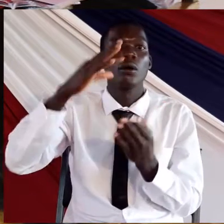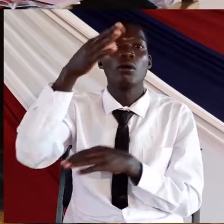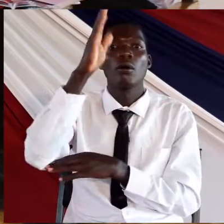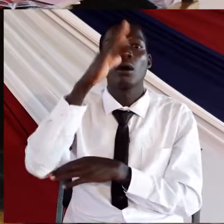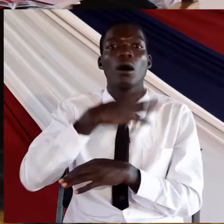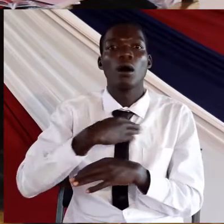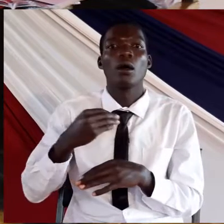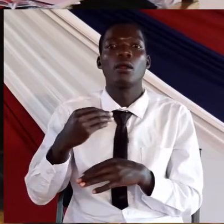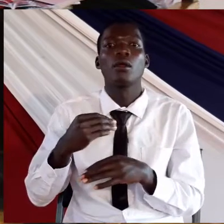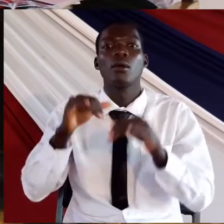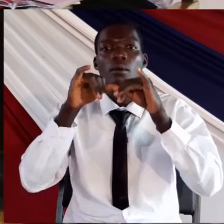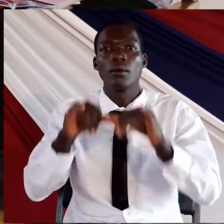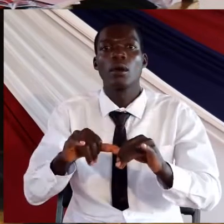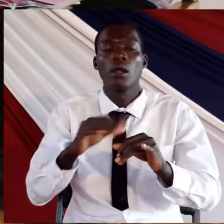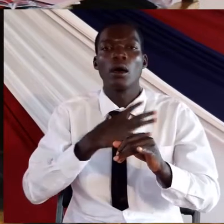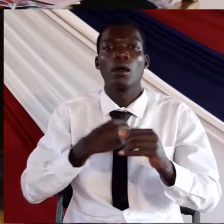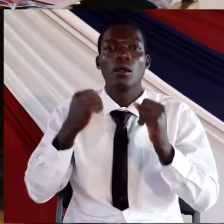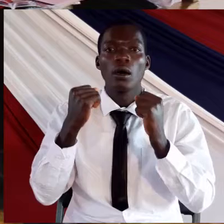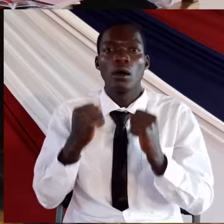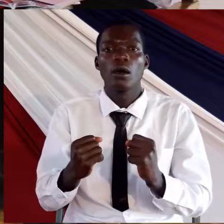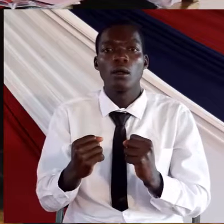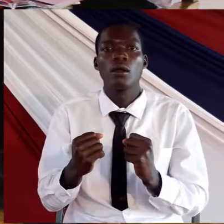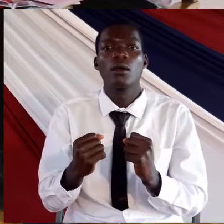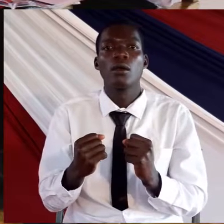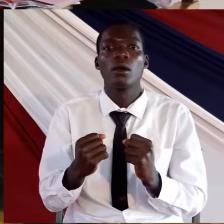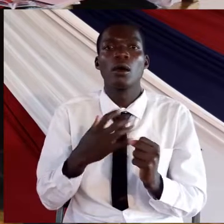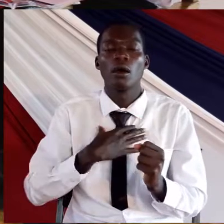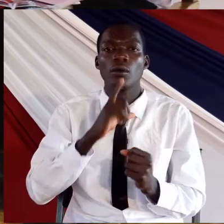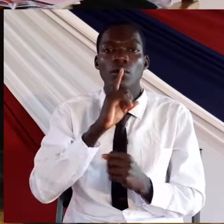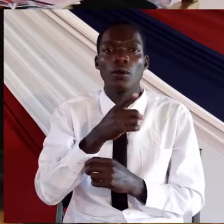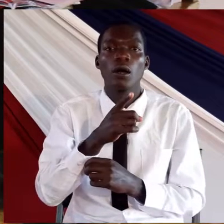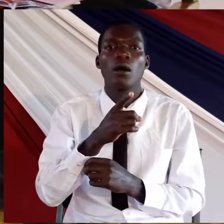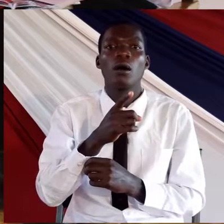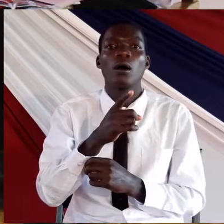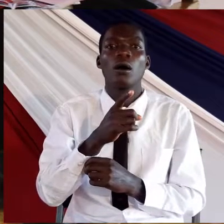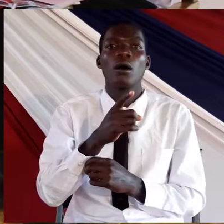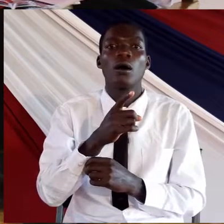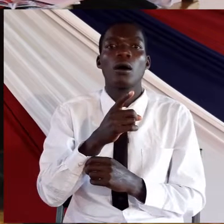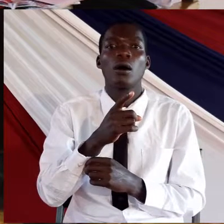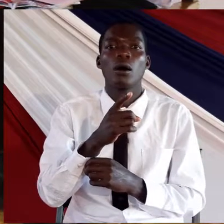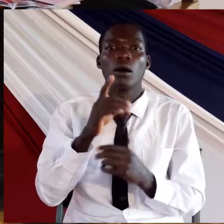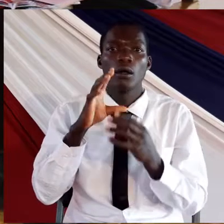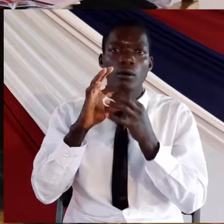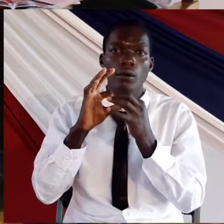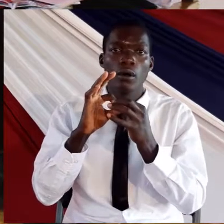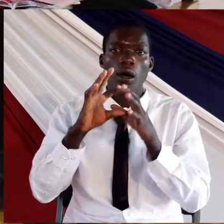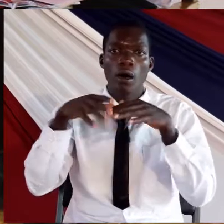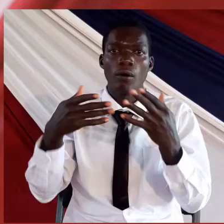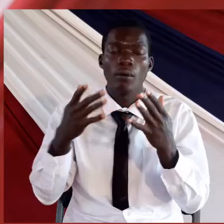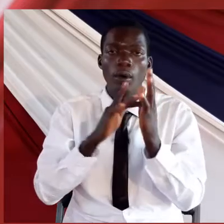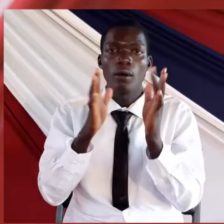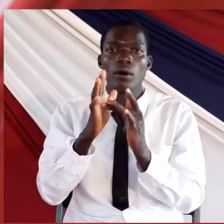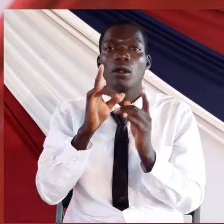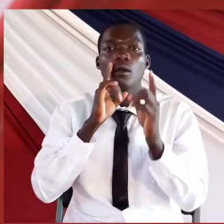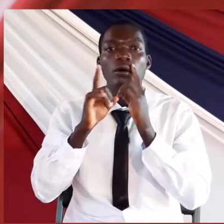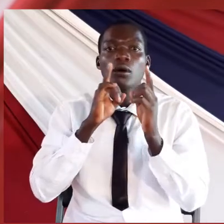the firmament shows his handwork, is a sure confirmation of what the Bible is